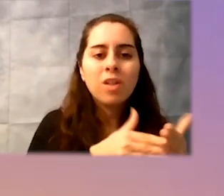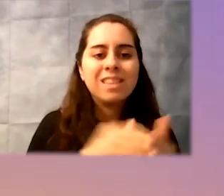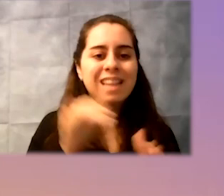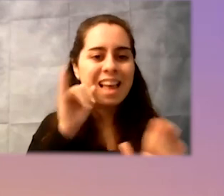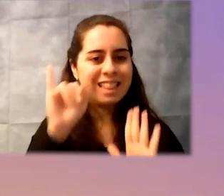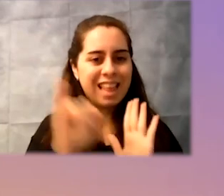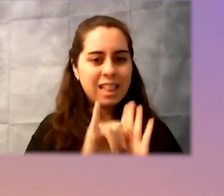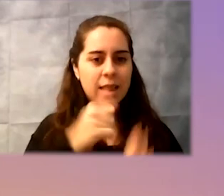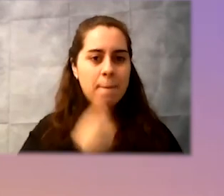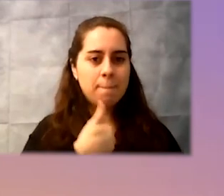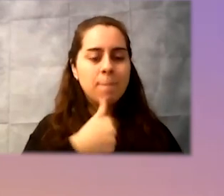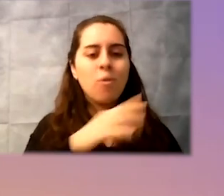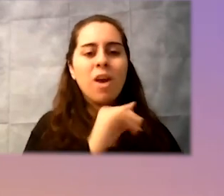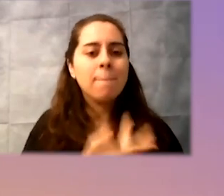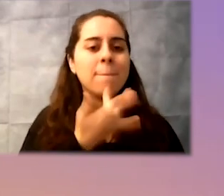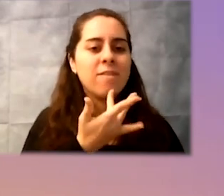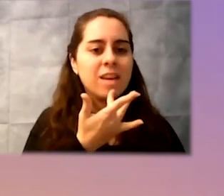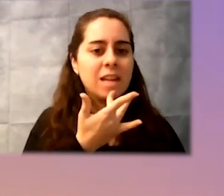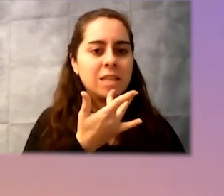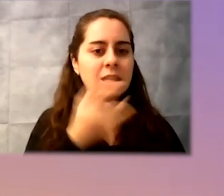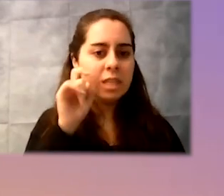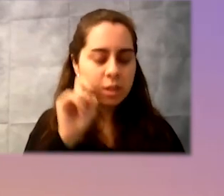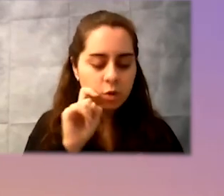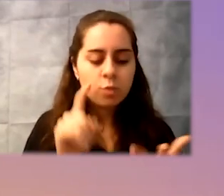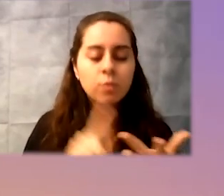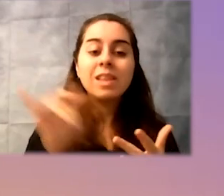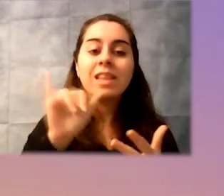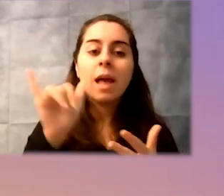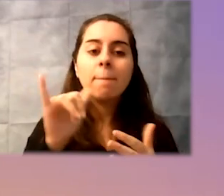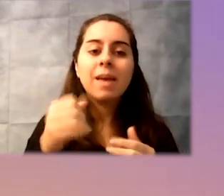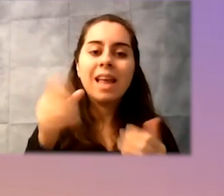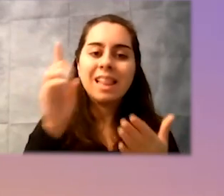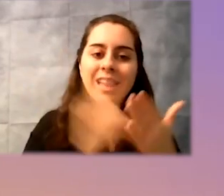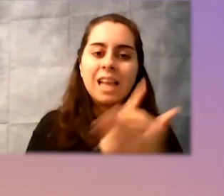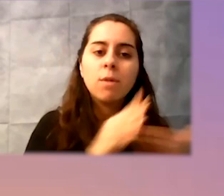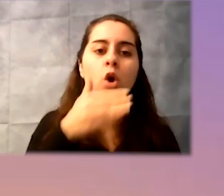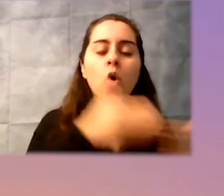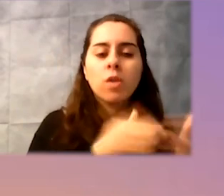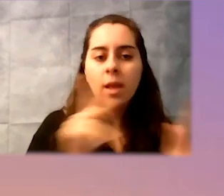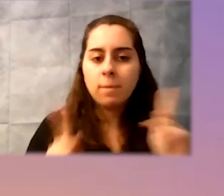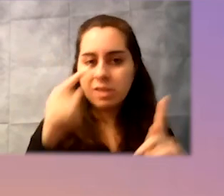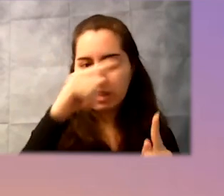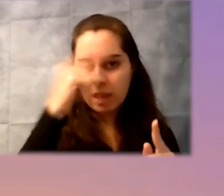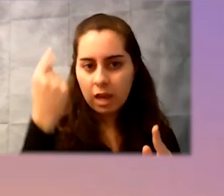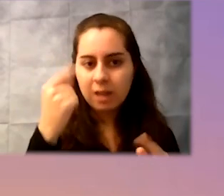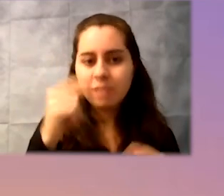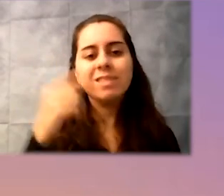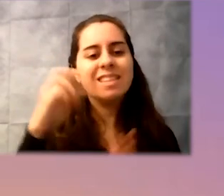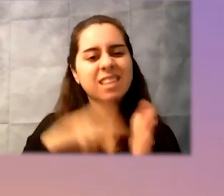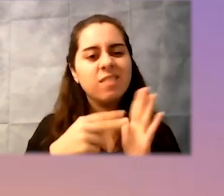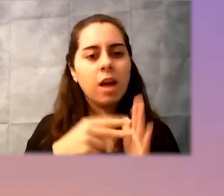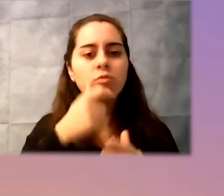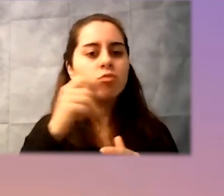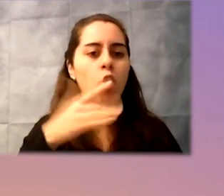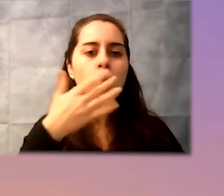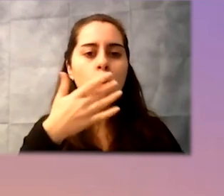Her trajectory includes being a co-founder of several important organizations dedicated to these causes. In conjunction with